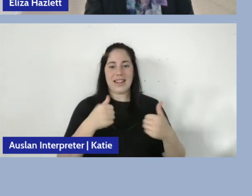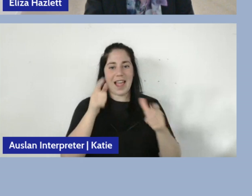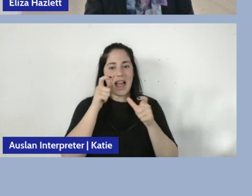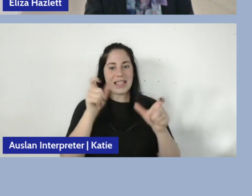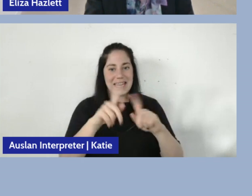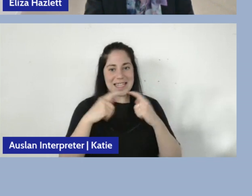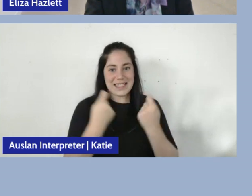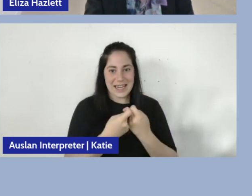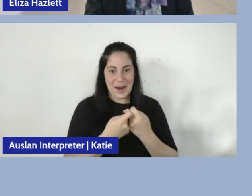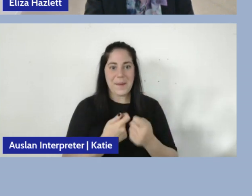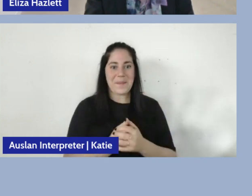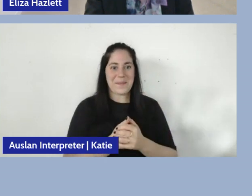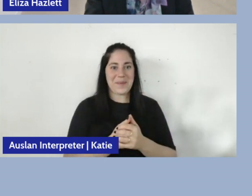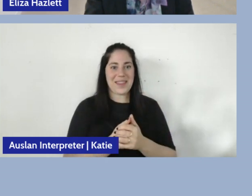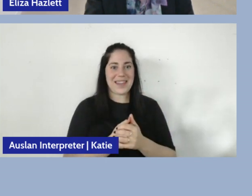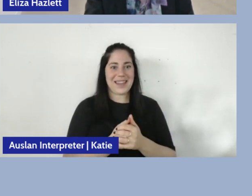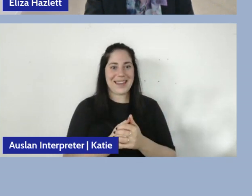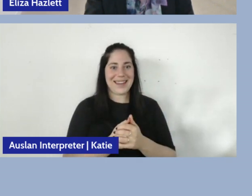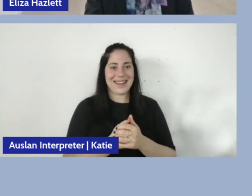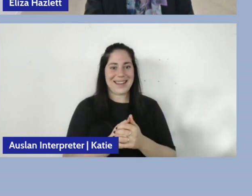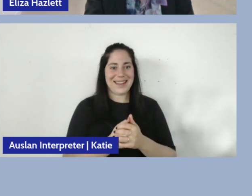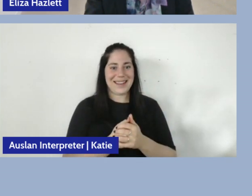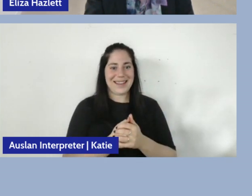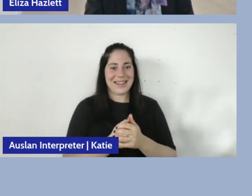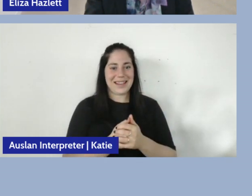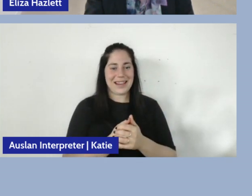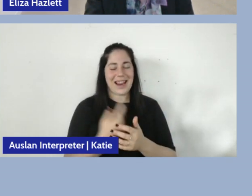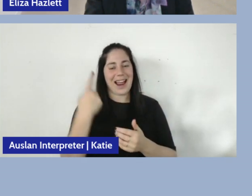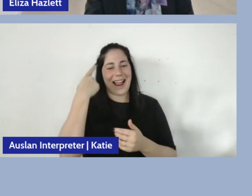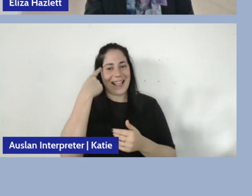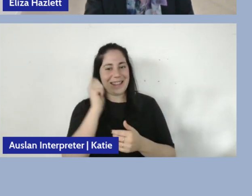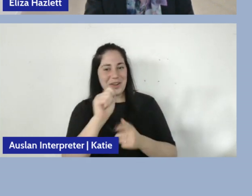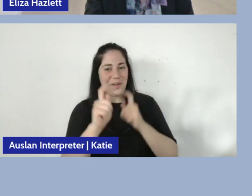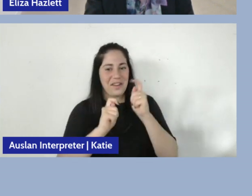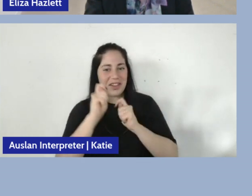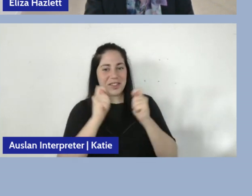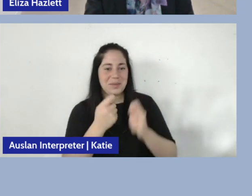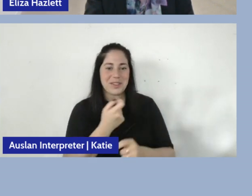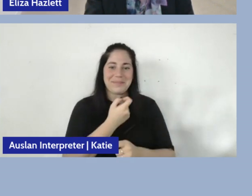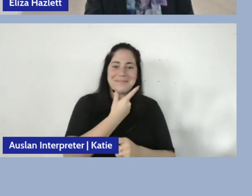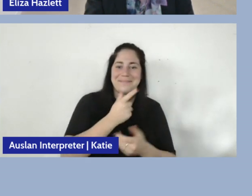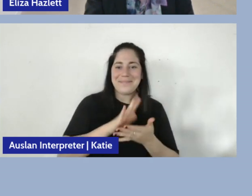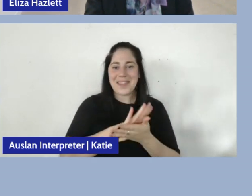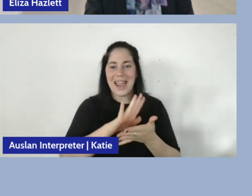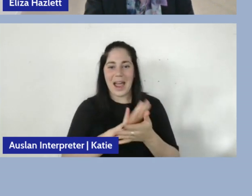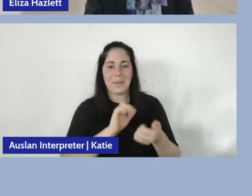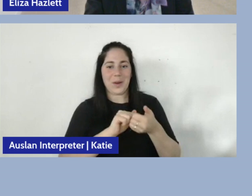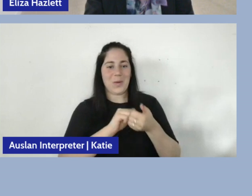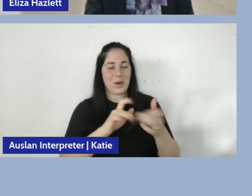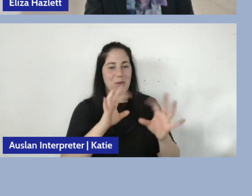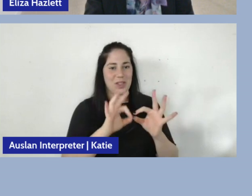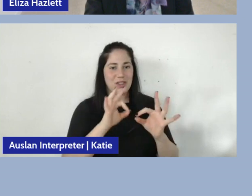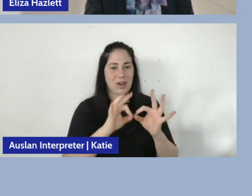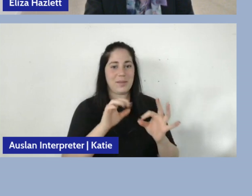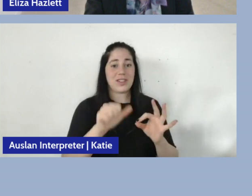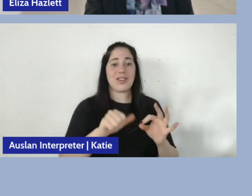way you looked when you thought about your colleagues, I think we could see that. So I'm going to go to Vesna. As a professional